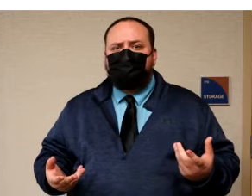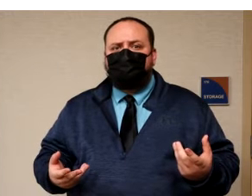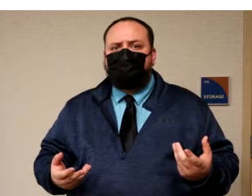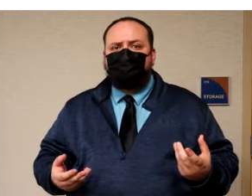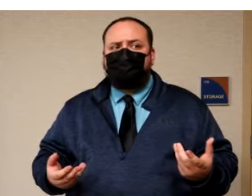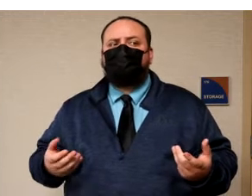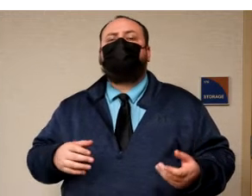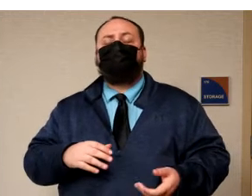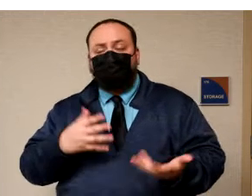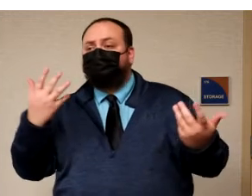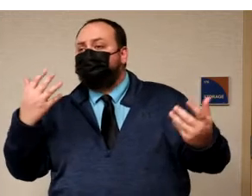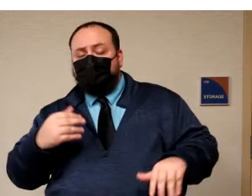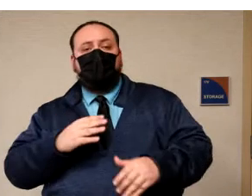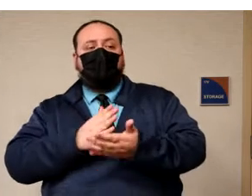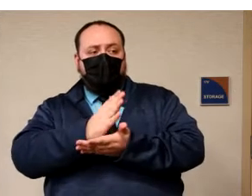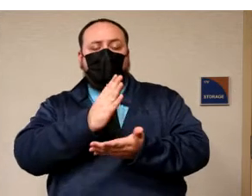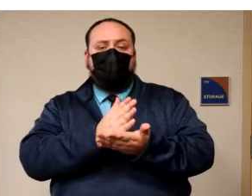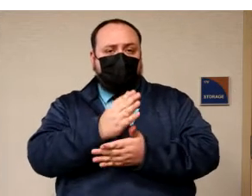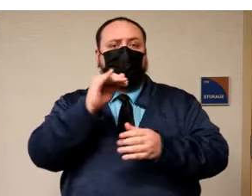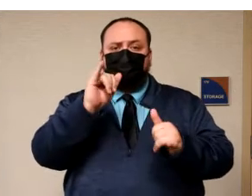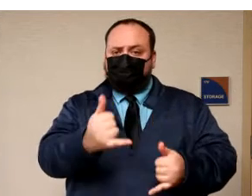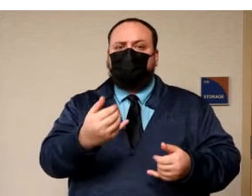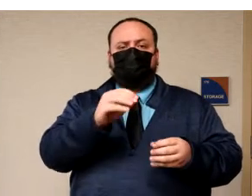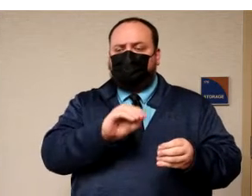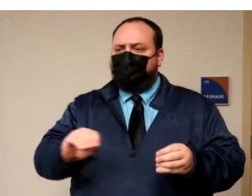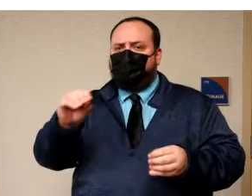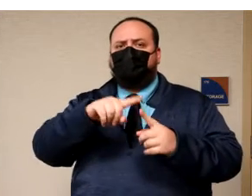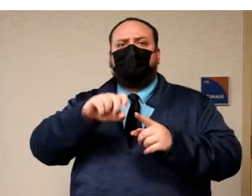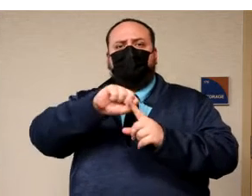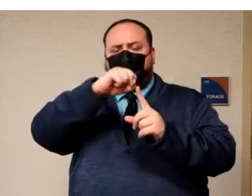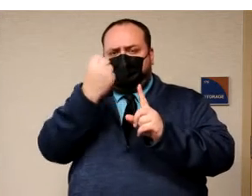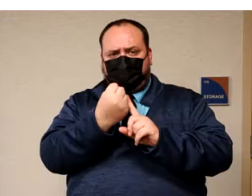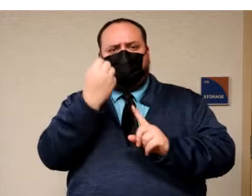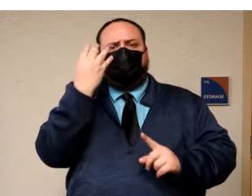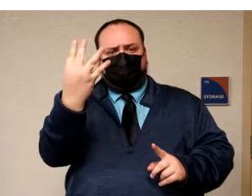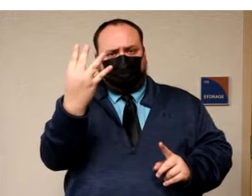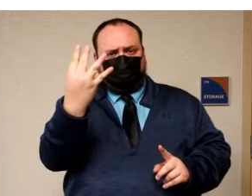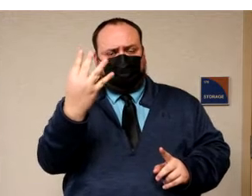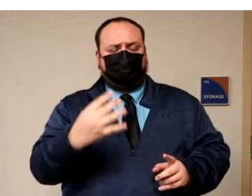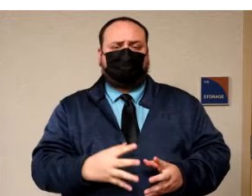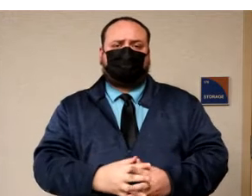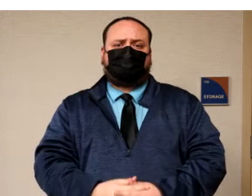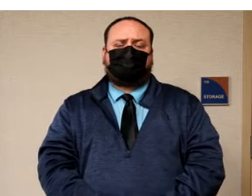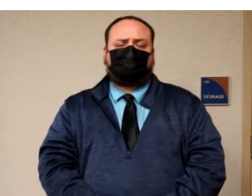All right, we can move on to Scenario 4.